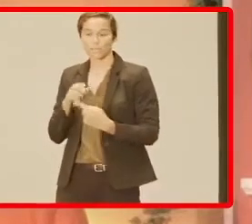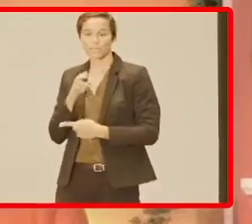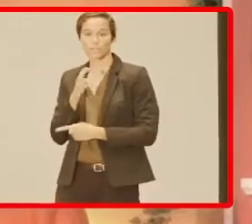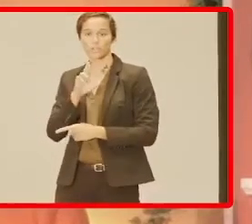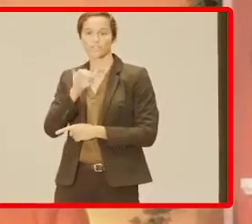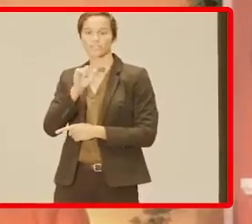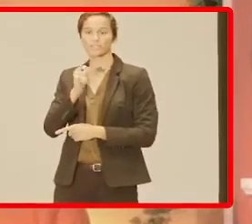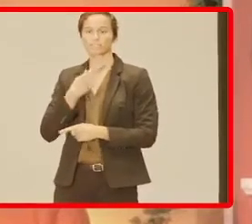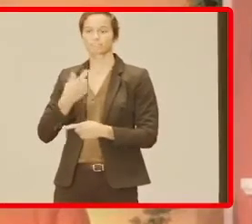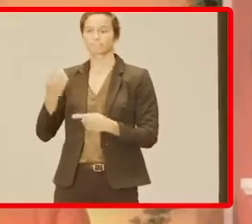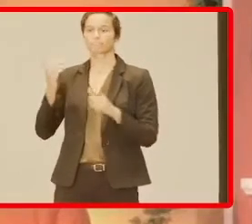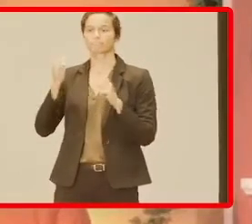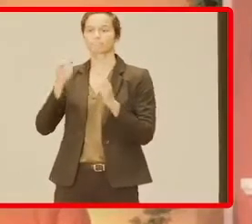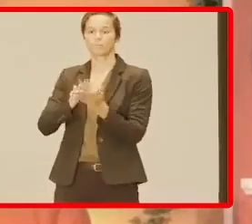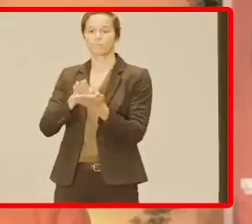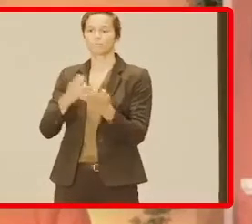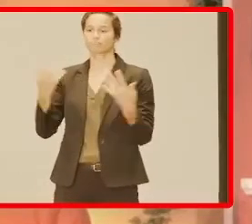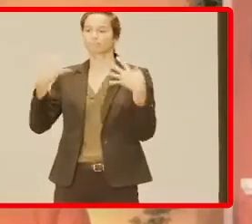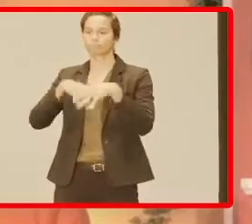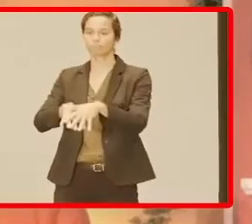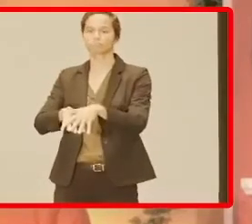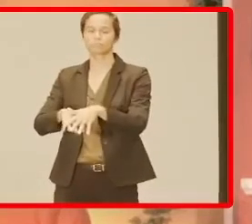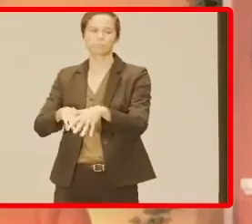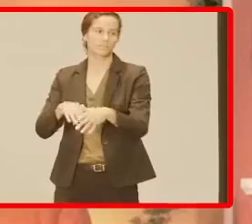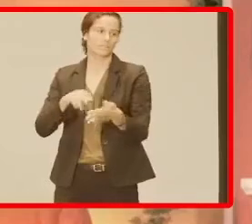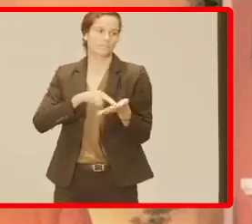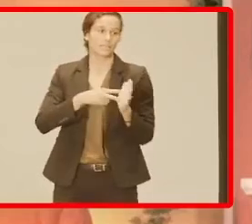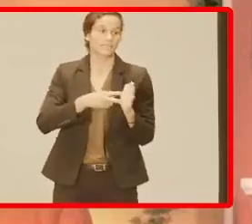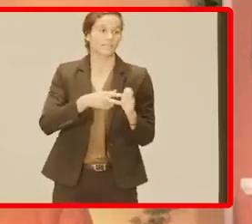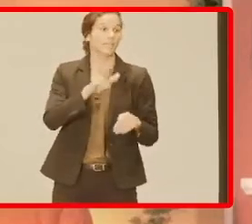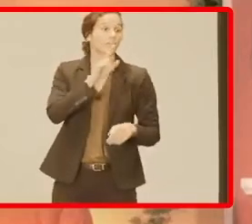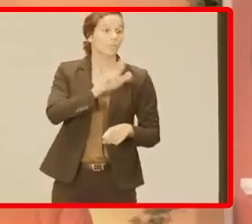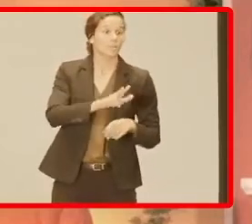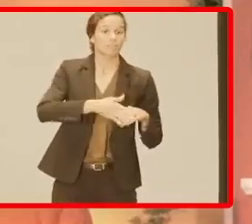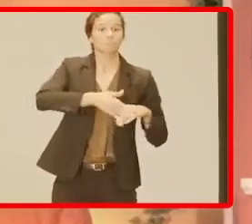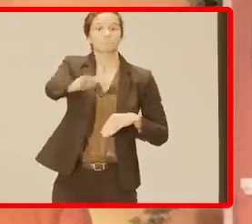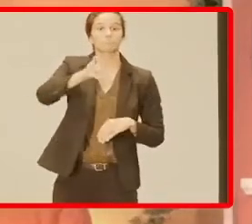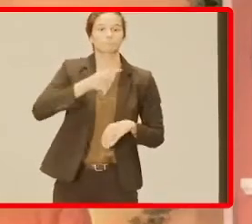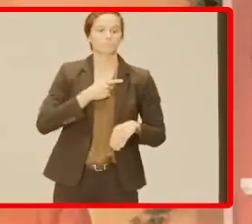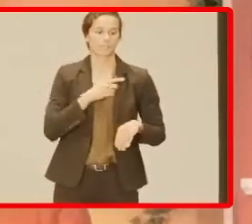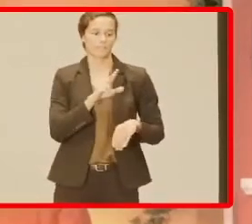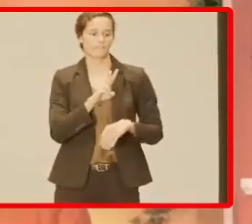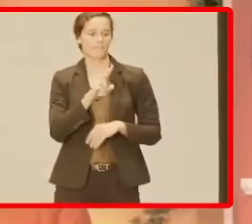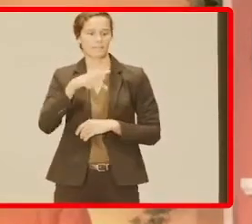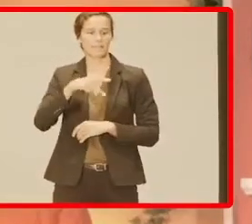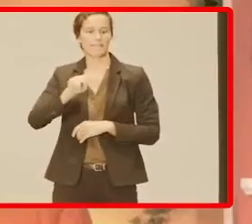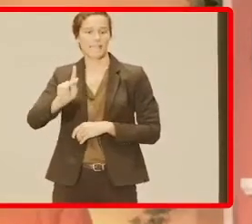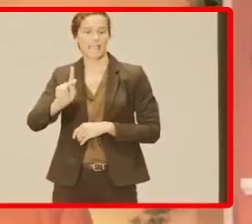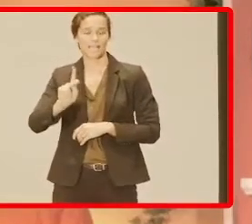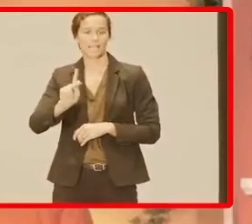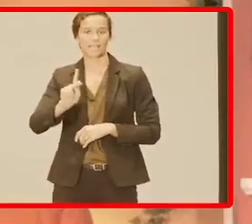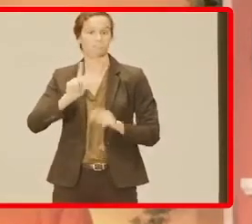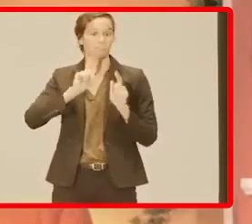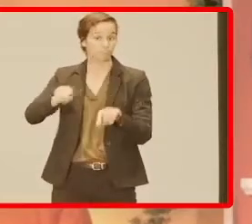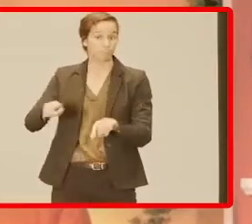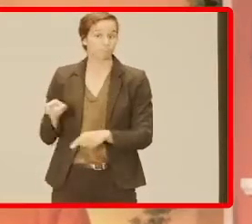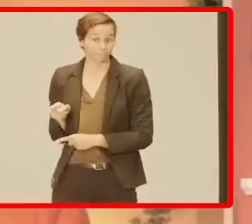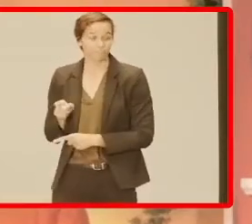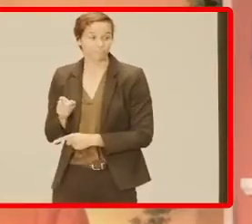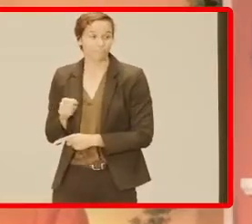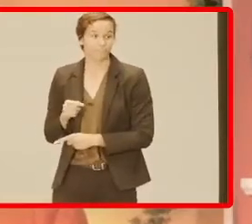when he was 3.5, he went to VPK. And I wanted to, my number